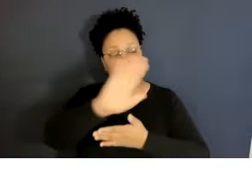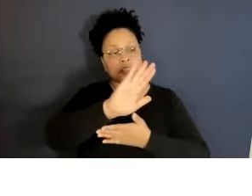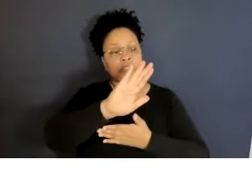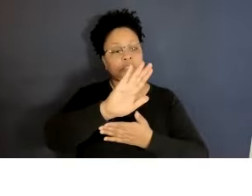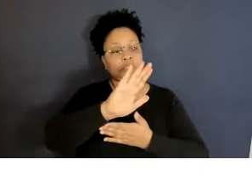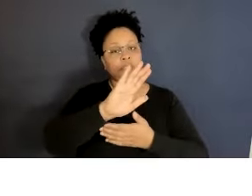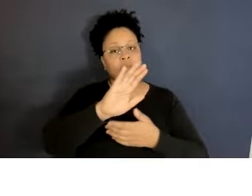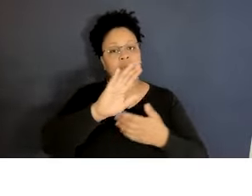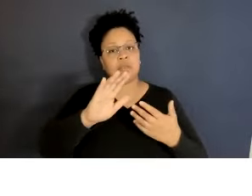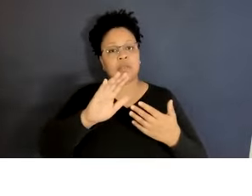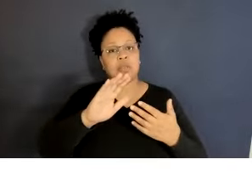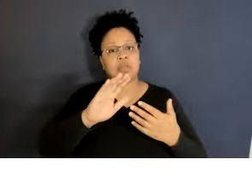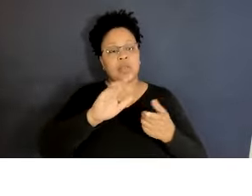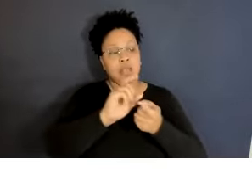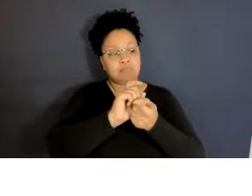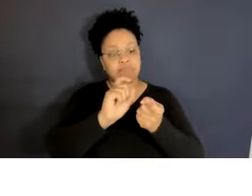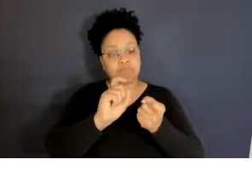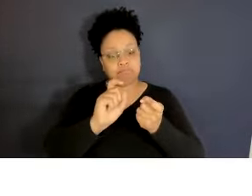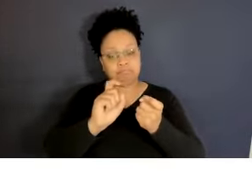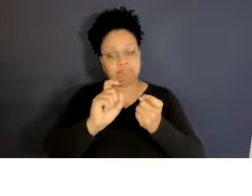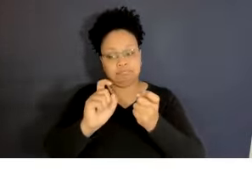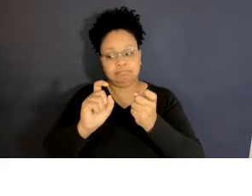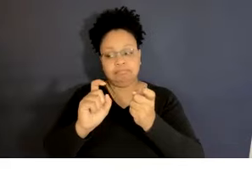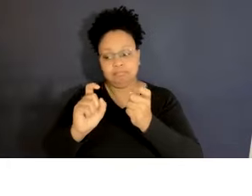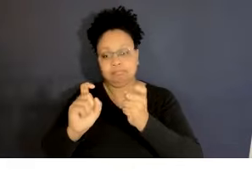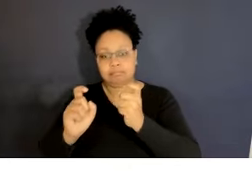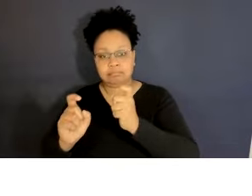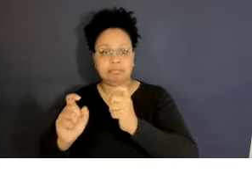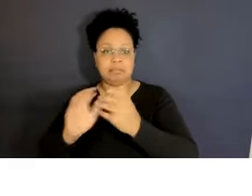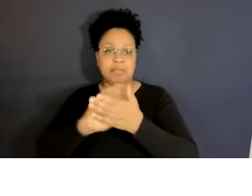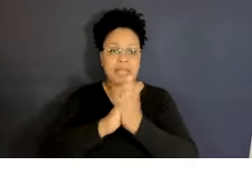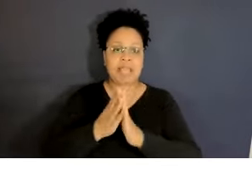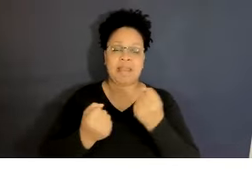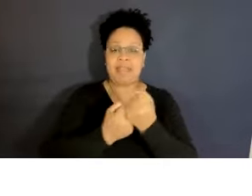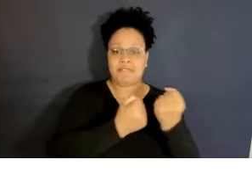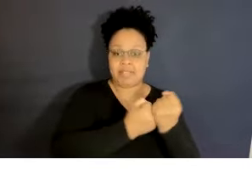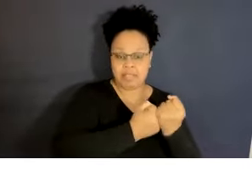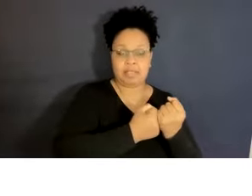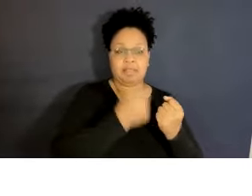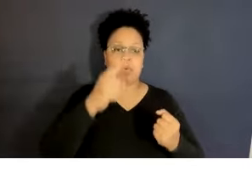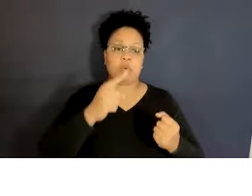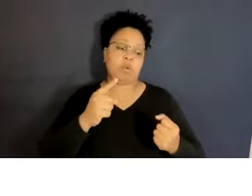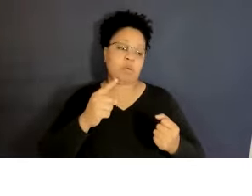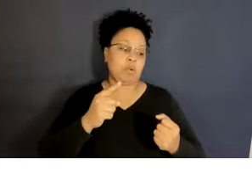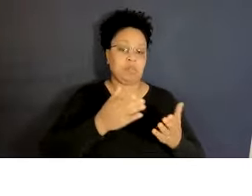becoming more of an advocate for disability rights. I became more comfortable being